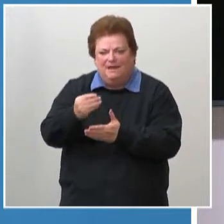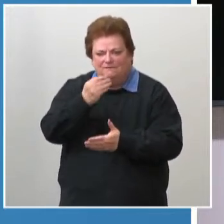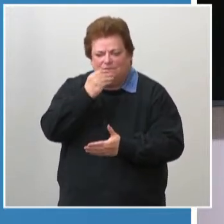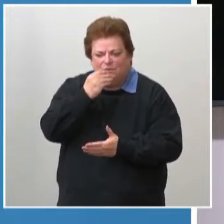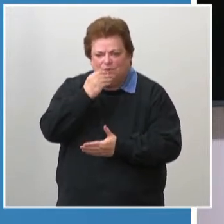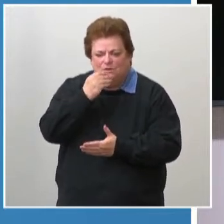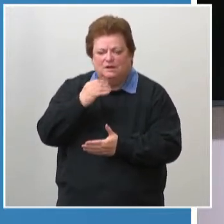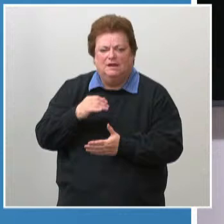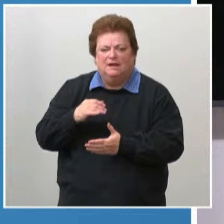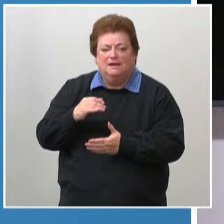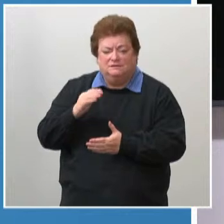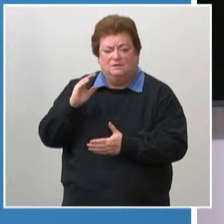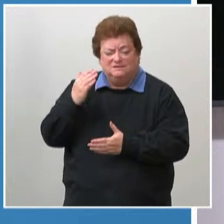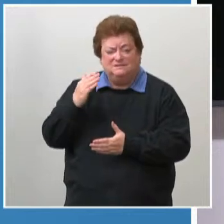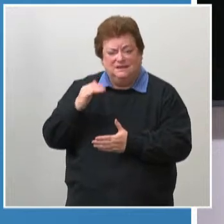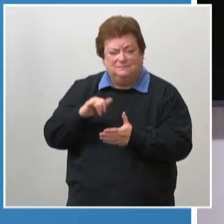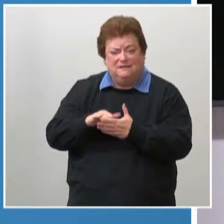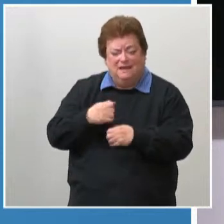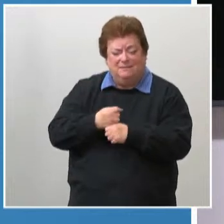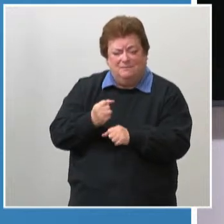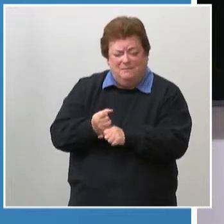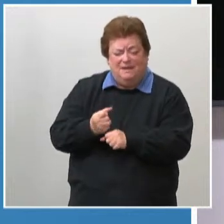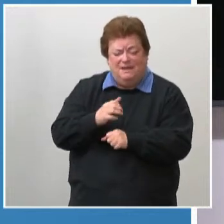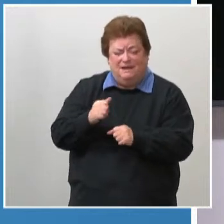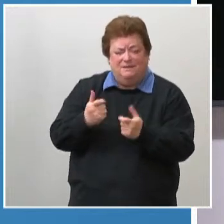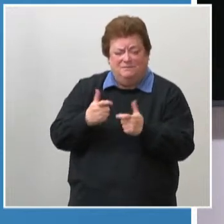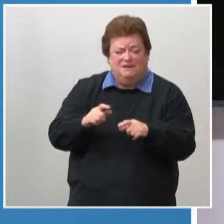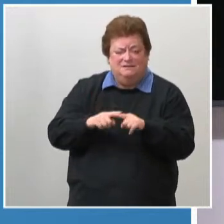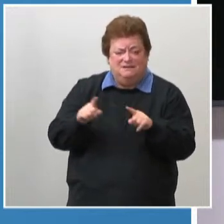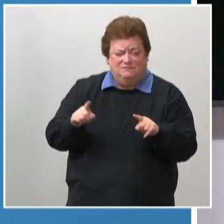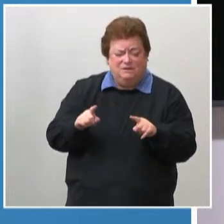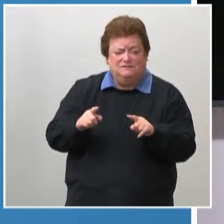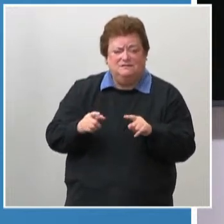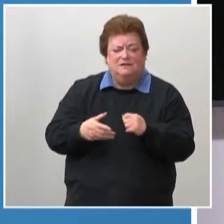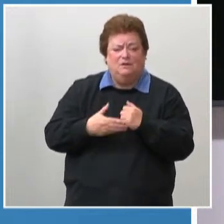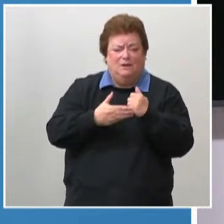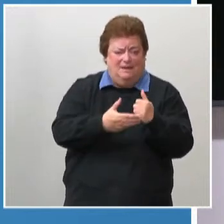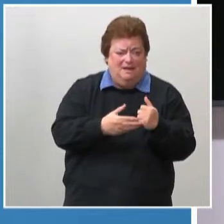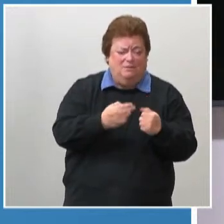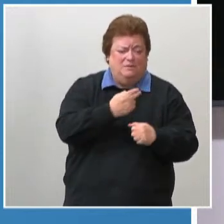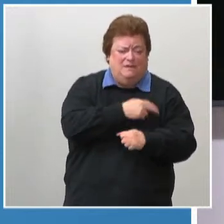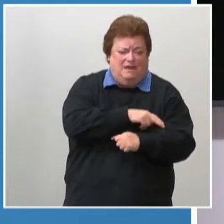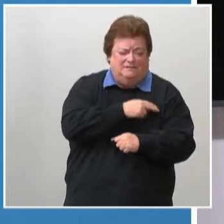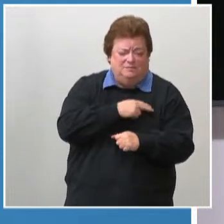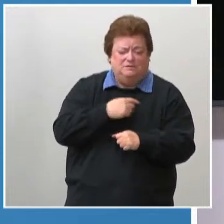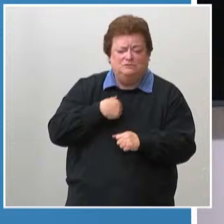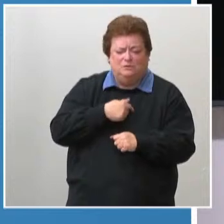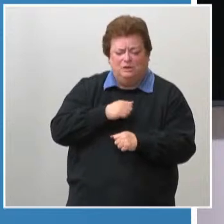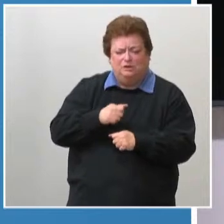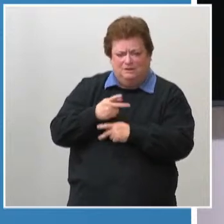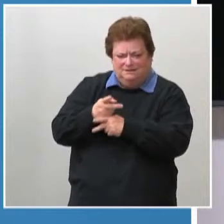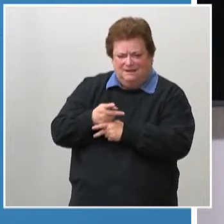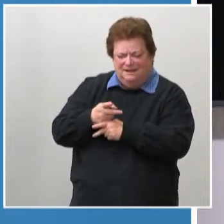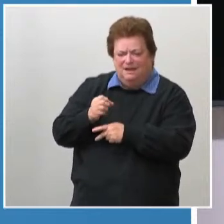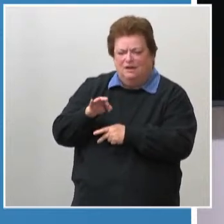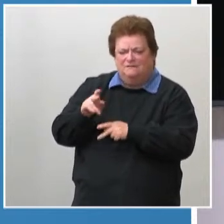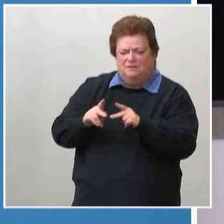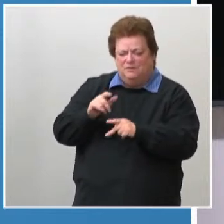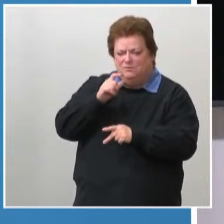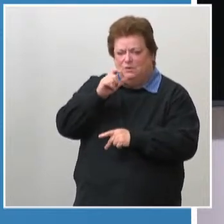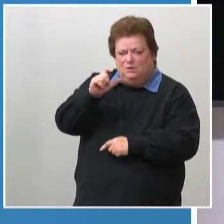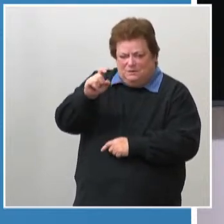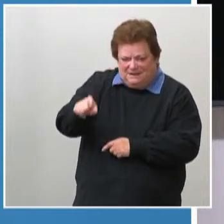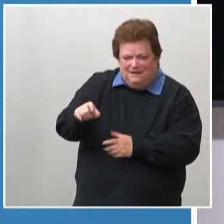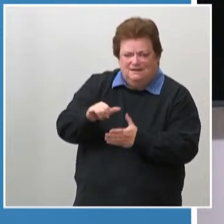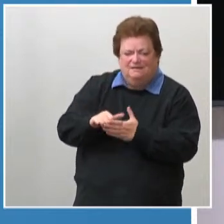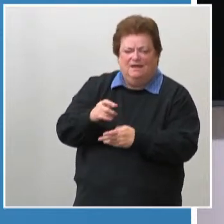make a difference in helping the strain on our hospitals so that we could care for those people who really needed that level of